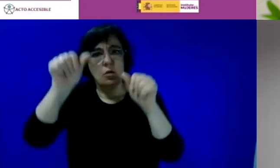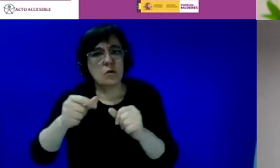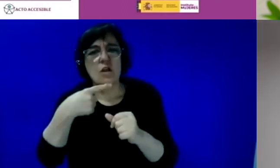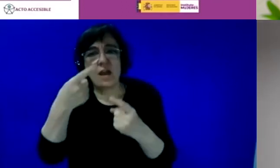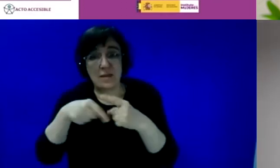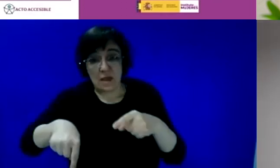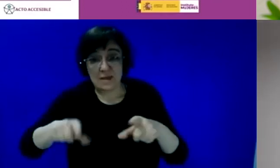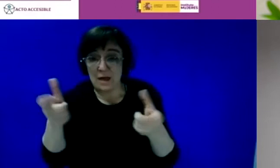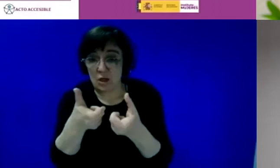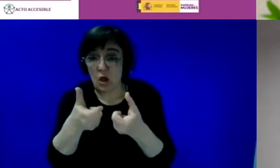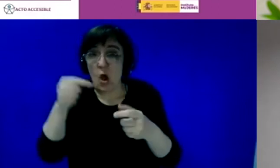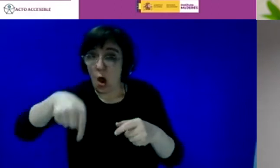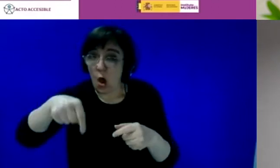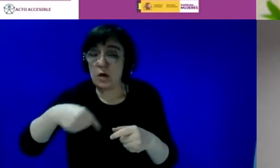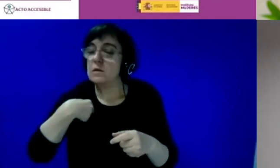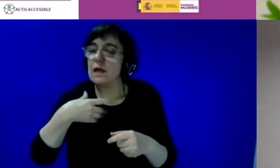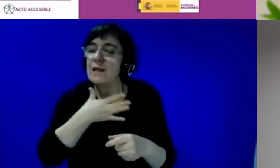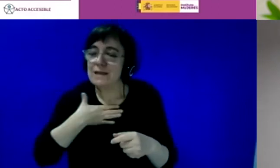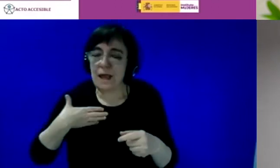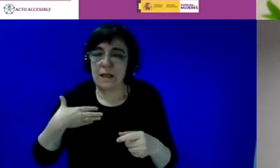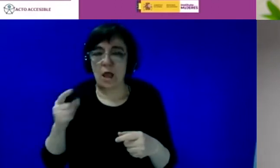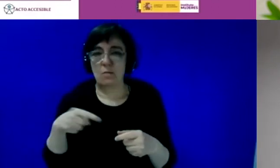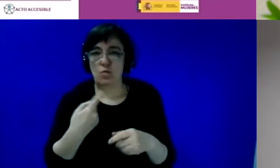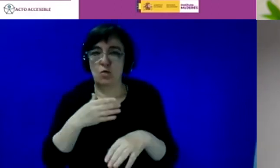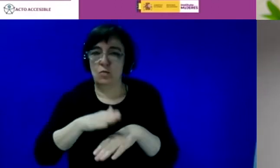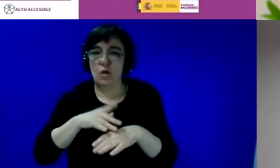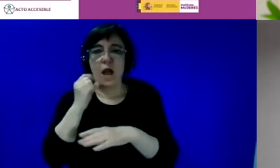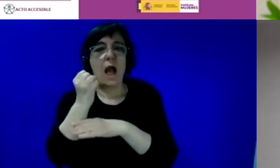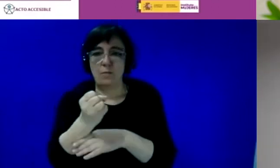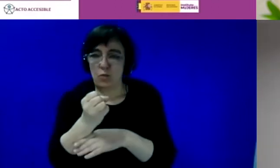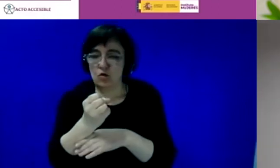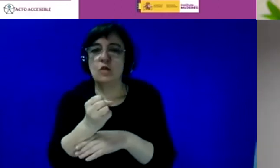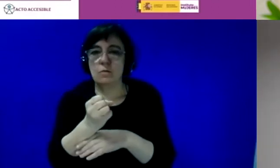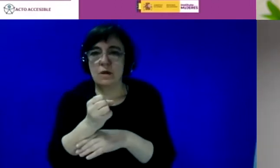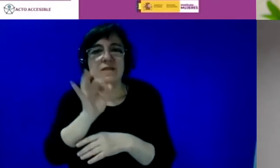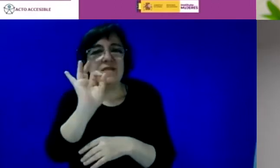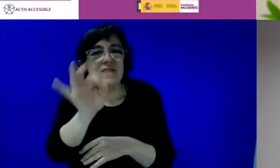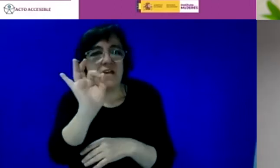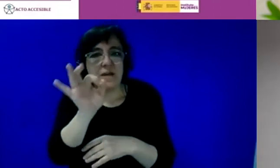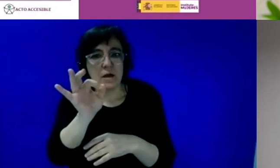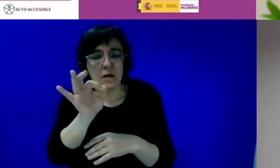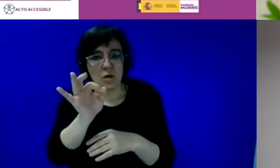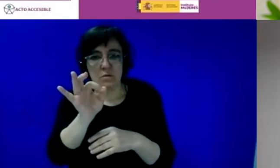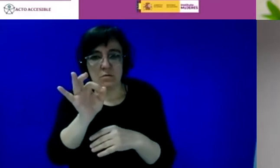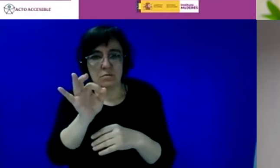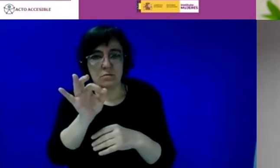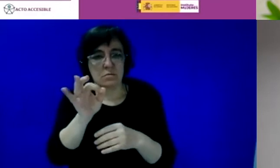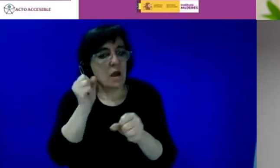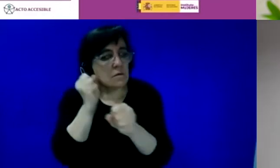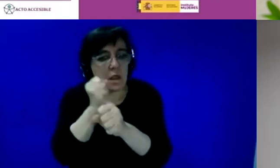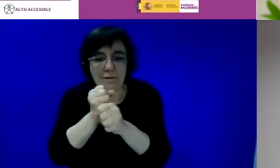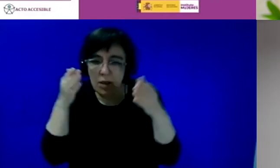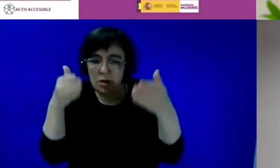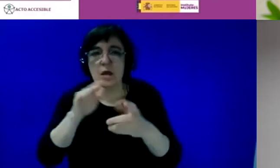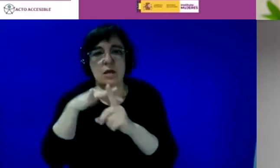because we want to make sure that all of our support also really tackles specifically the situation of women with disabilities. So we'd like to thank everyone